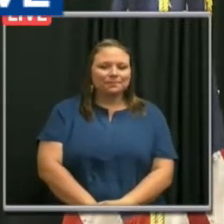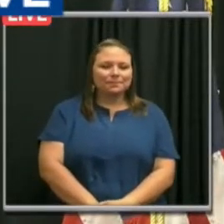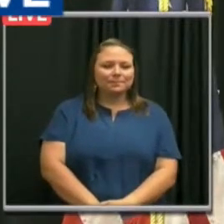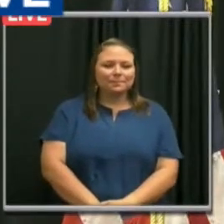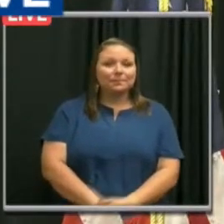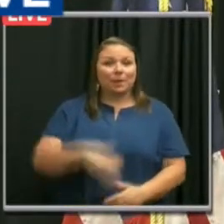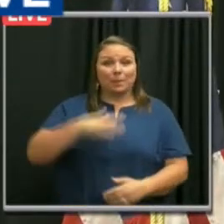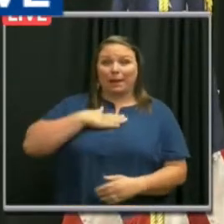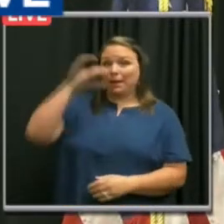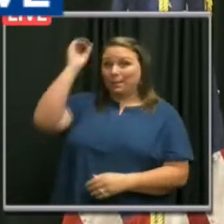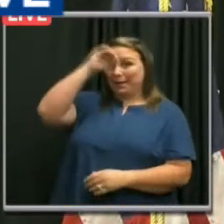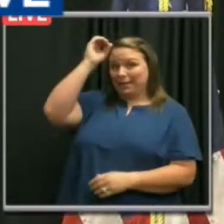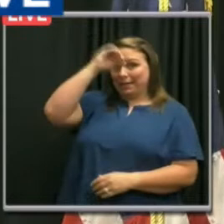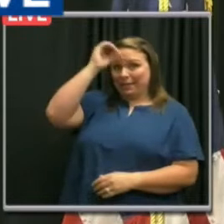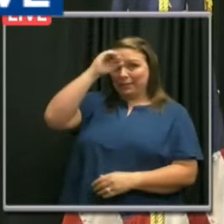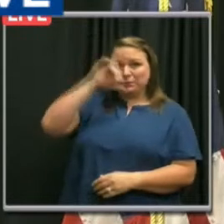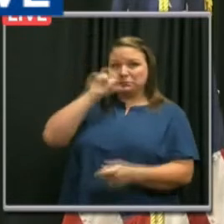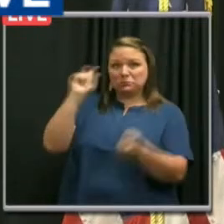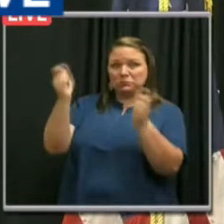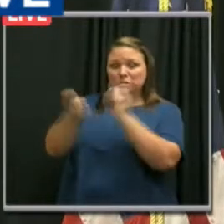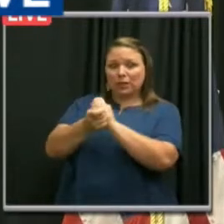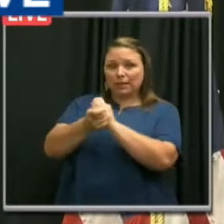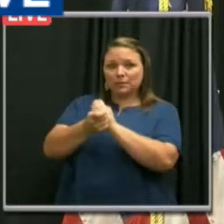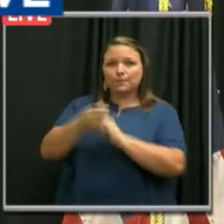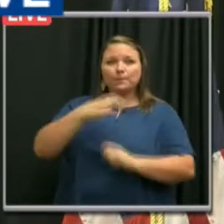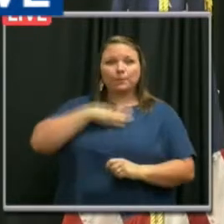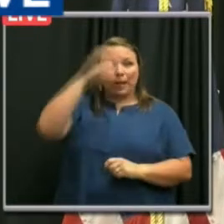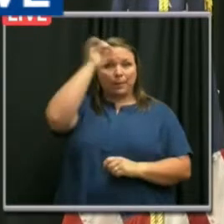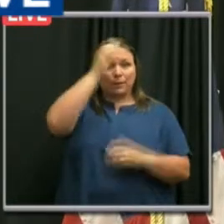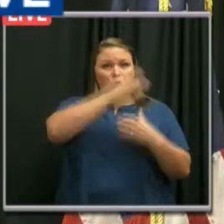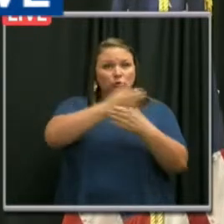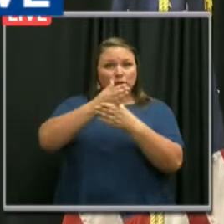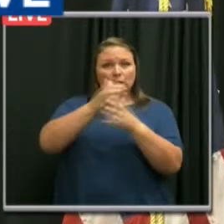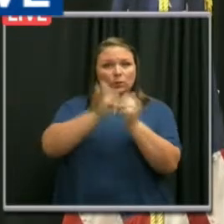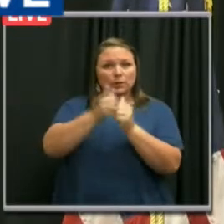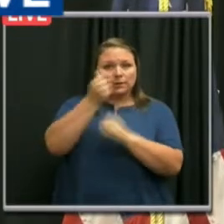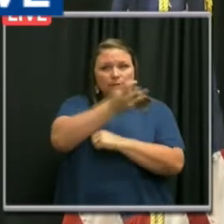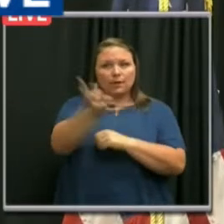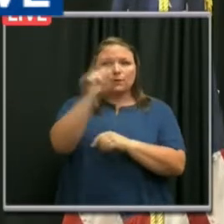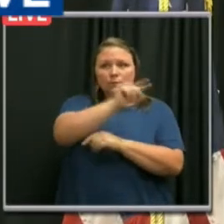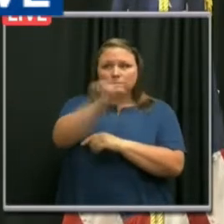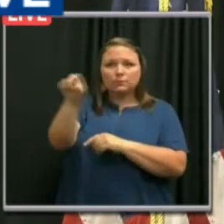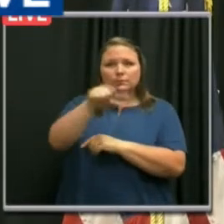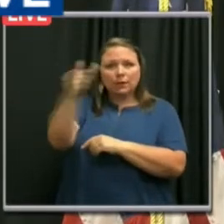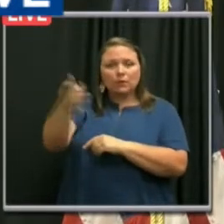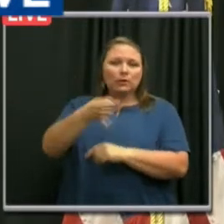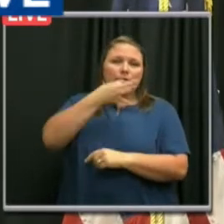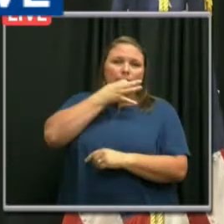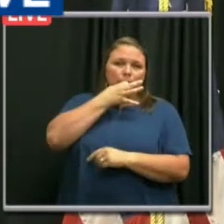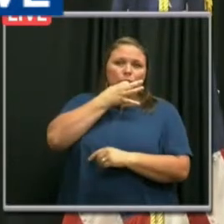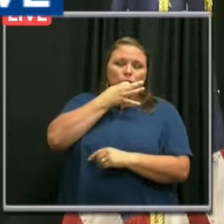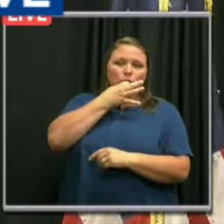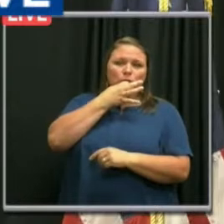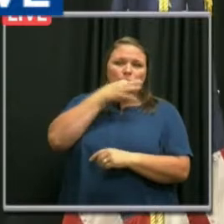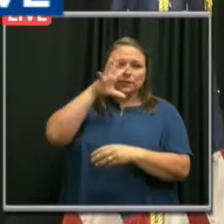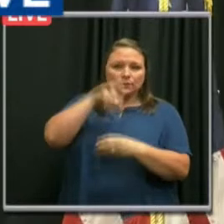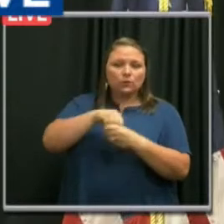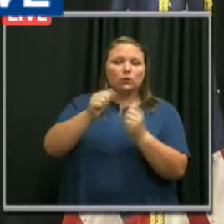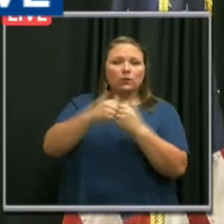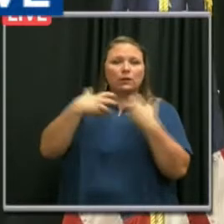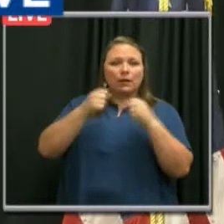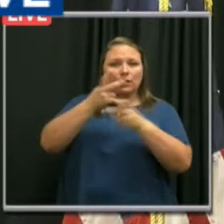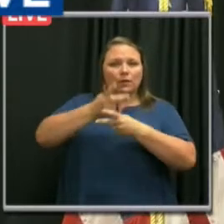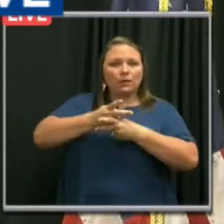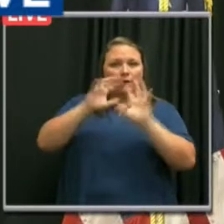My opinion has not changed, and my opinion is shared by many other healthcare experts. That when you have thousands of